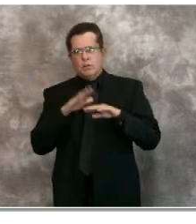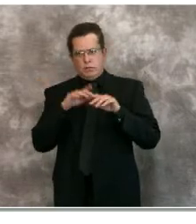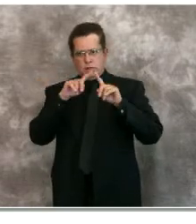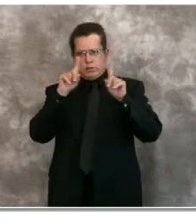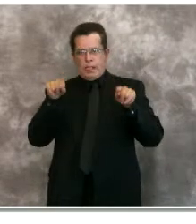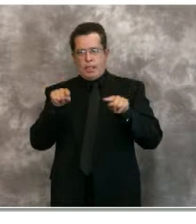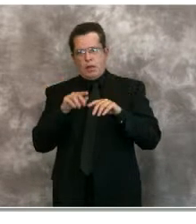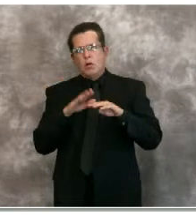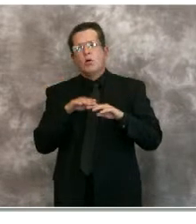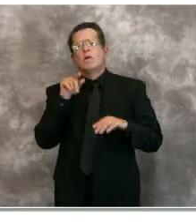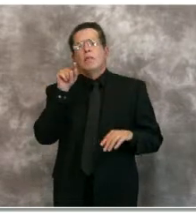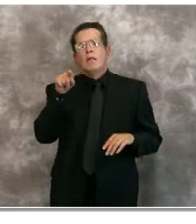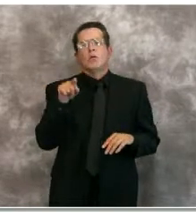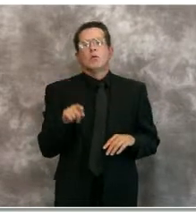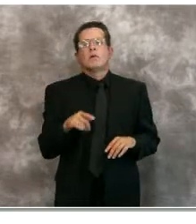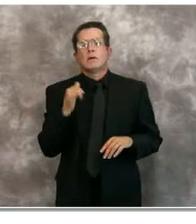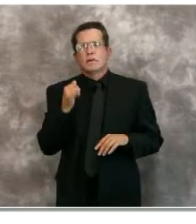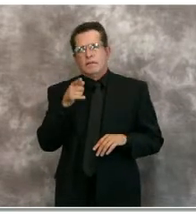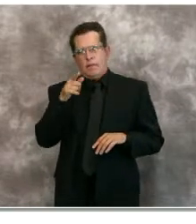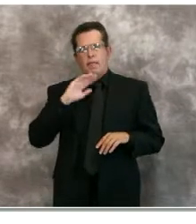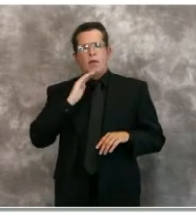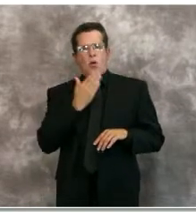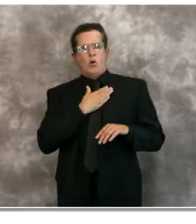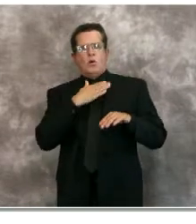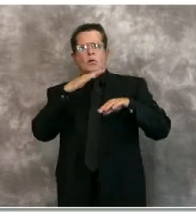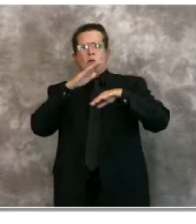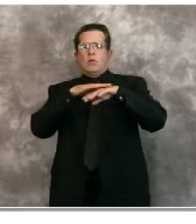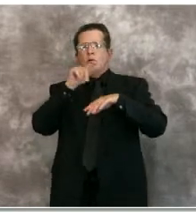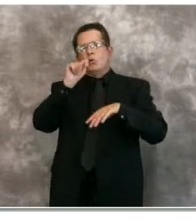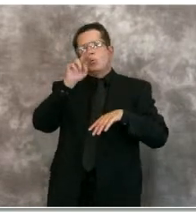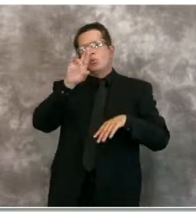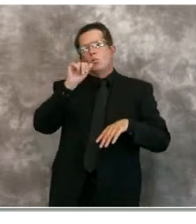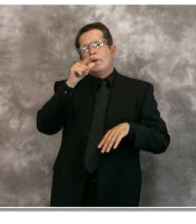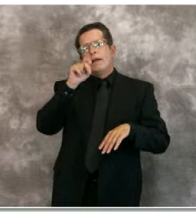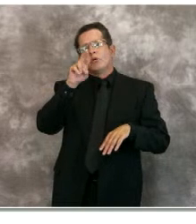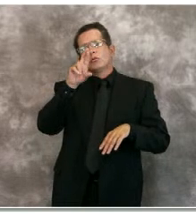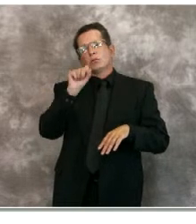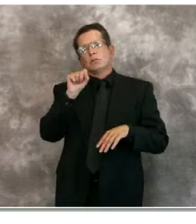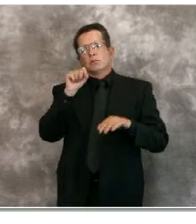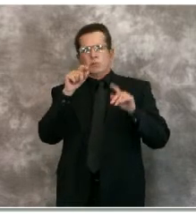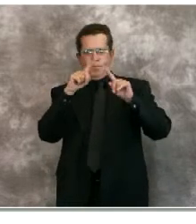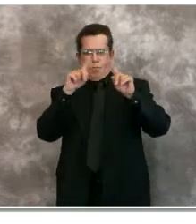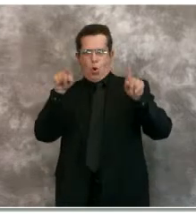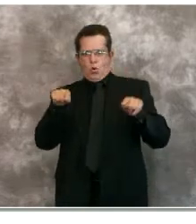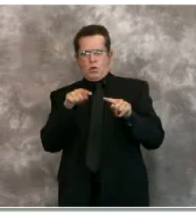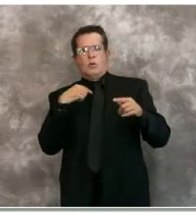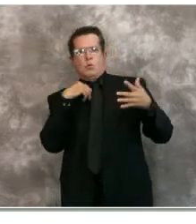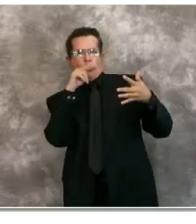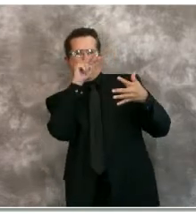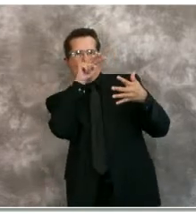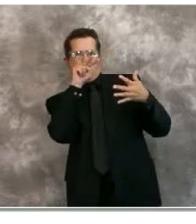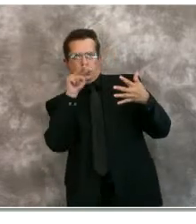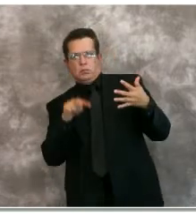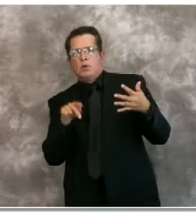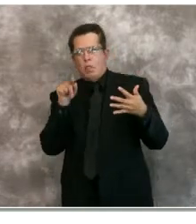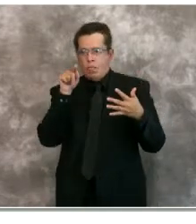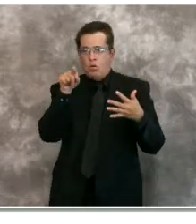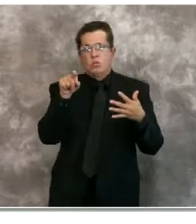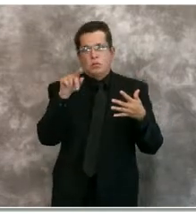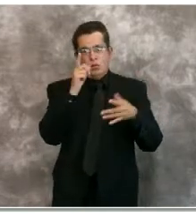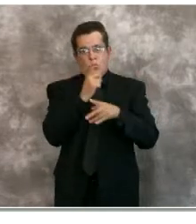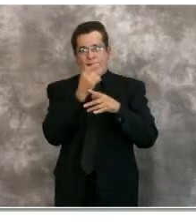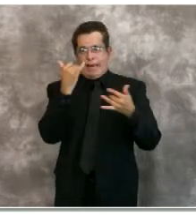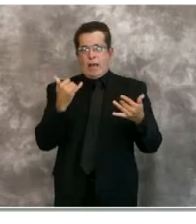this is our triggers dashboard. And as I alluded to earlier, the case count is